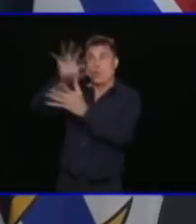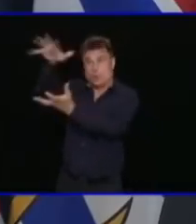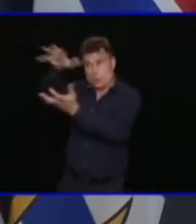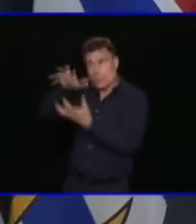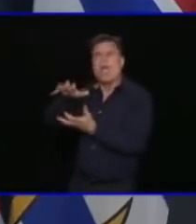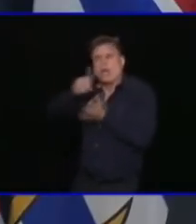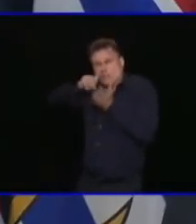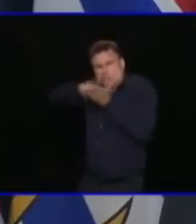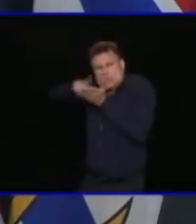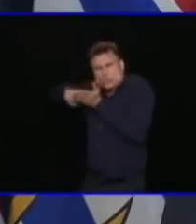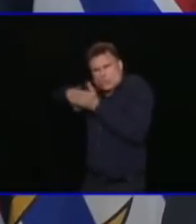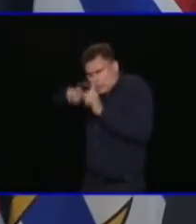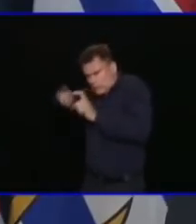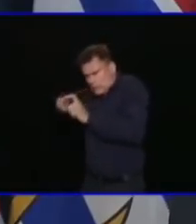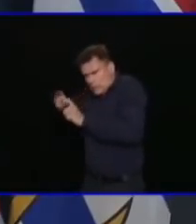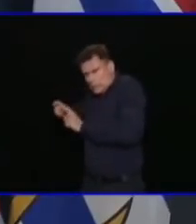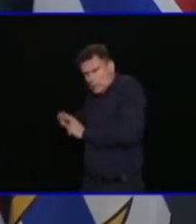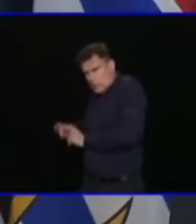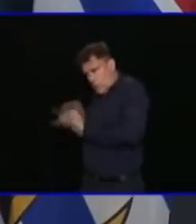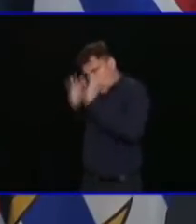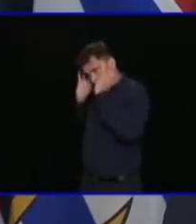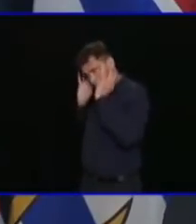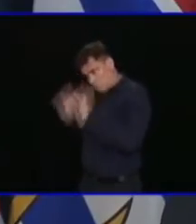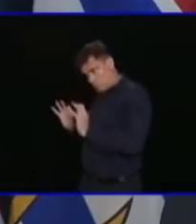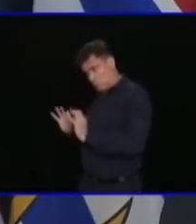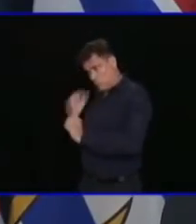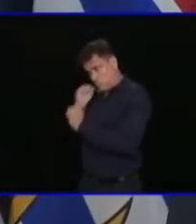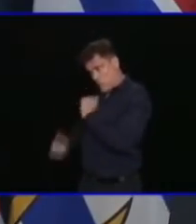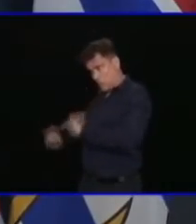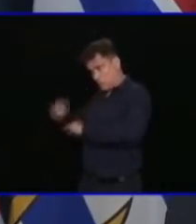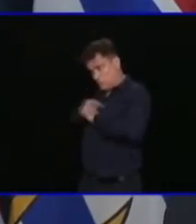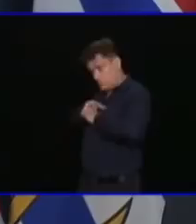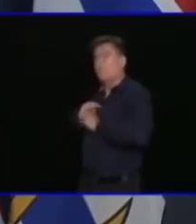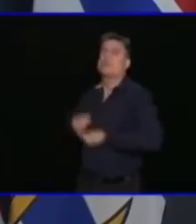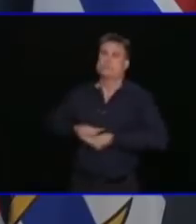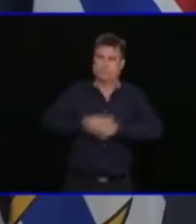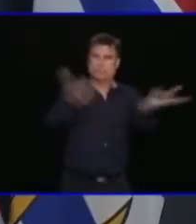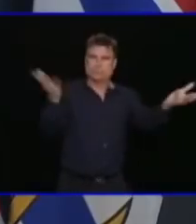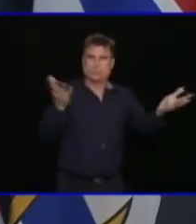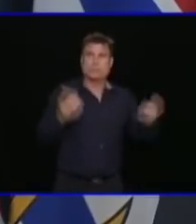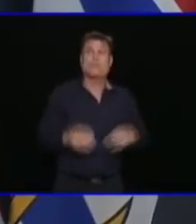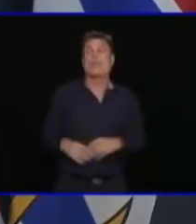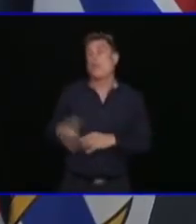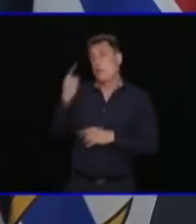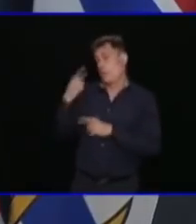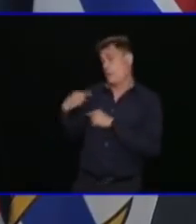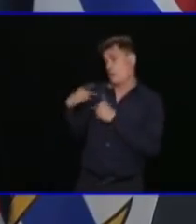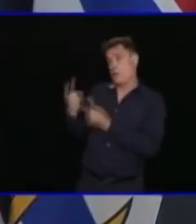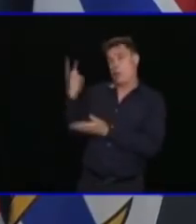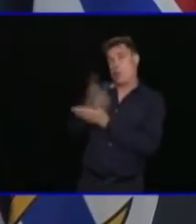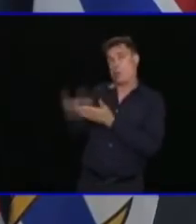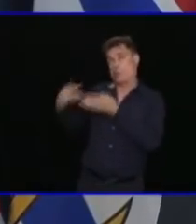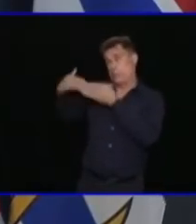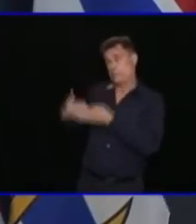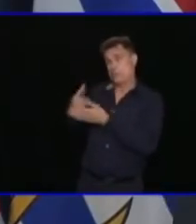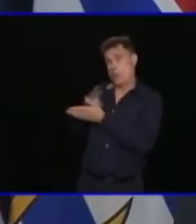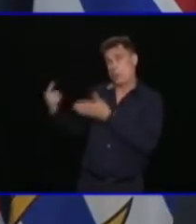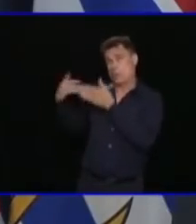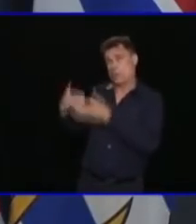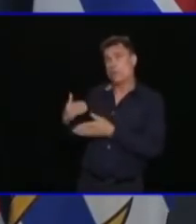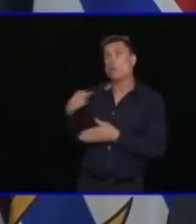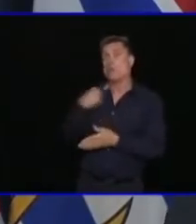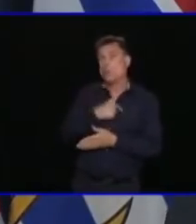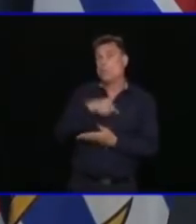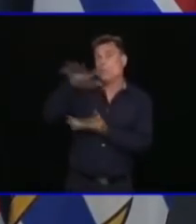week, we've received the following: 9,872 N95 or equivalent respirators, 1,041,000 surgical